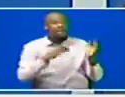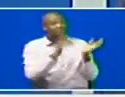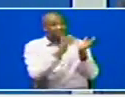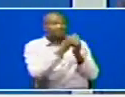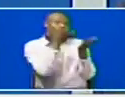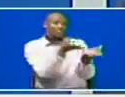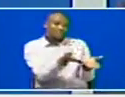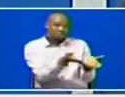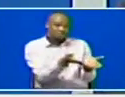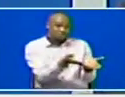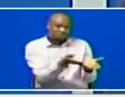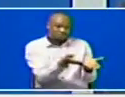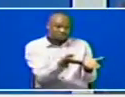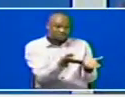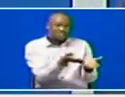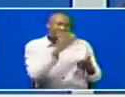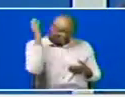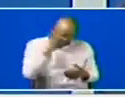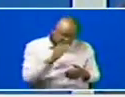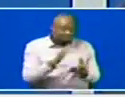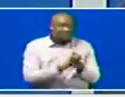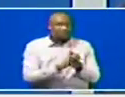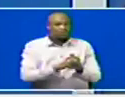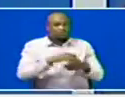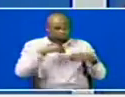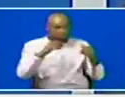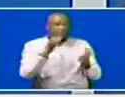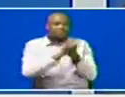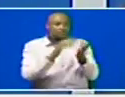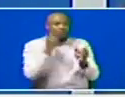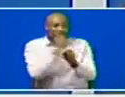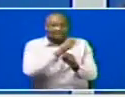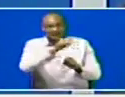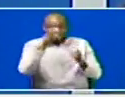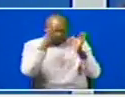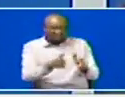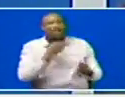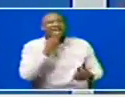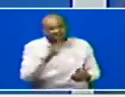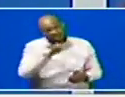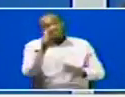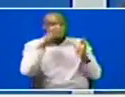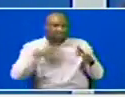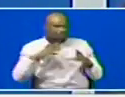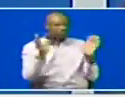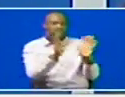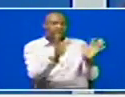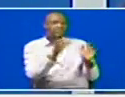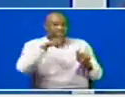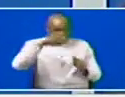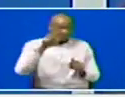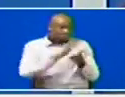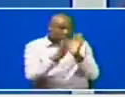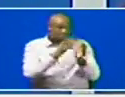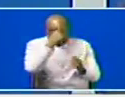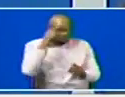scriptures, and yet never sinking to the level of demonizing or hating people because they are